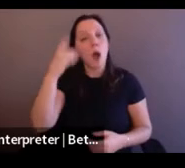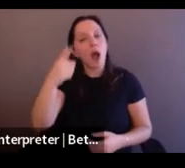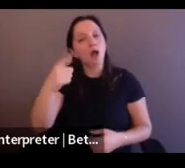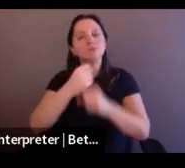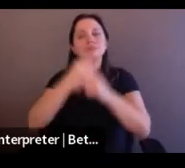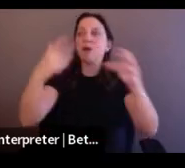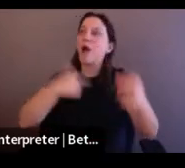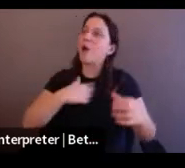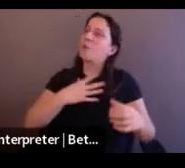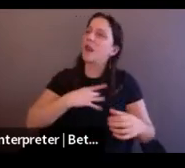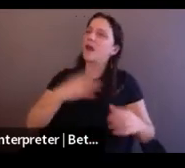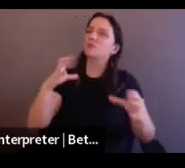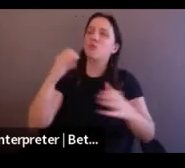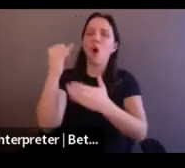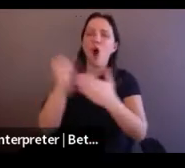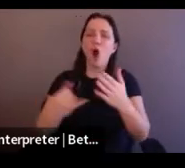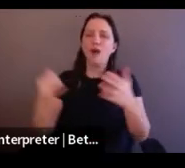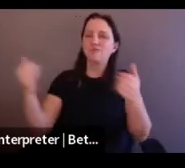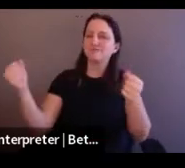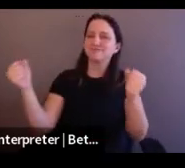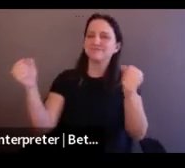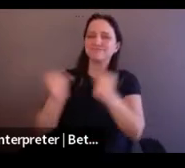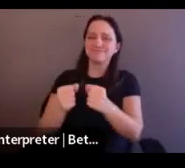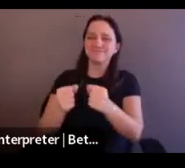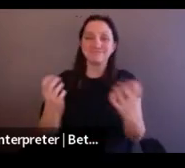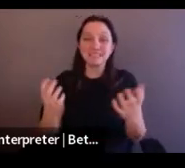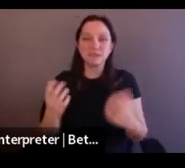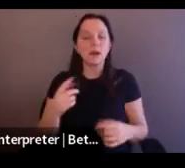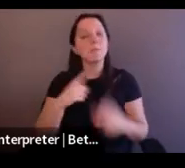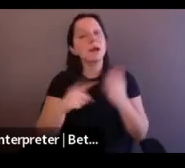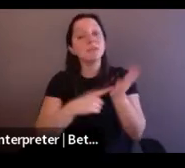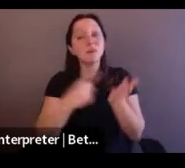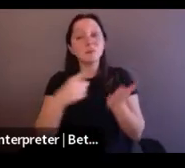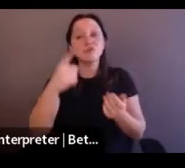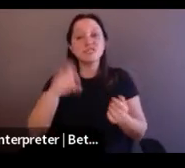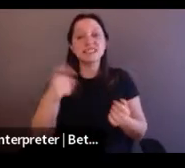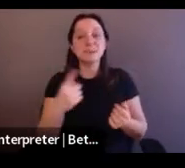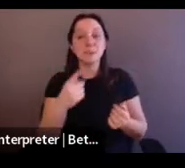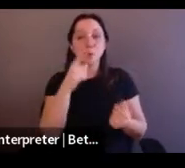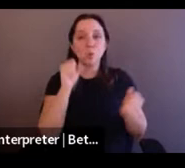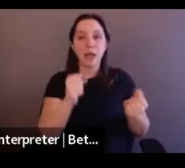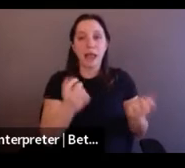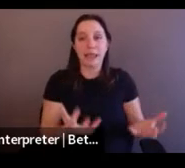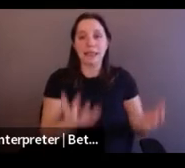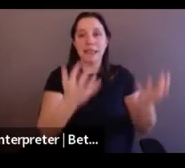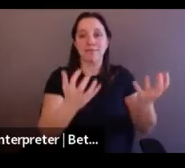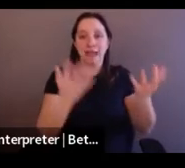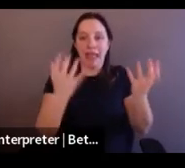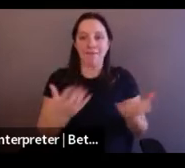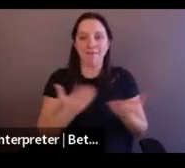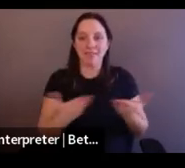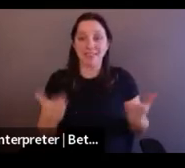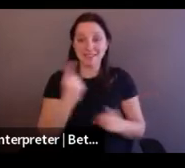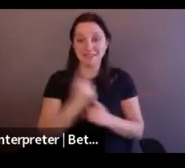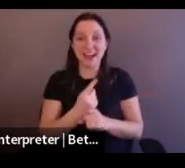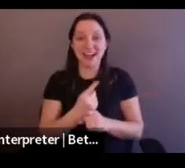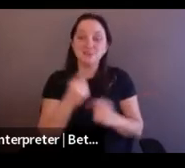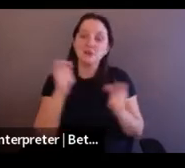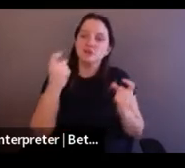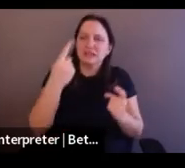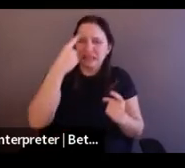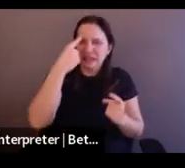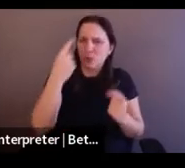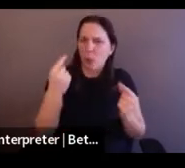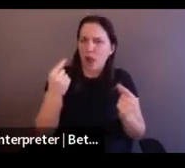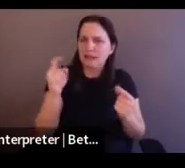at your organization, but really kind of trying to define what would make a great volunteer for that particular role. You also want to think